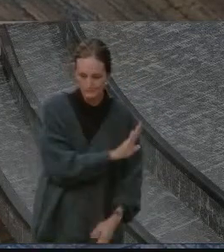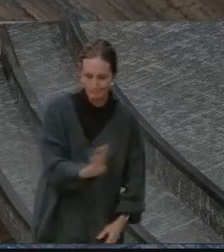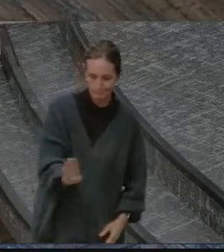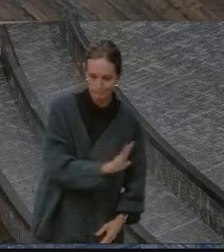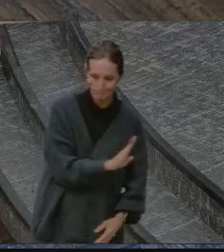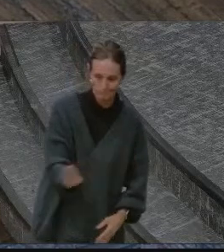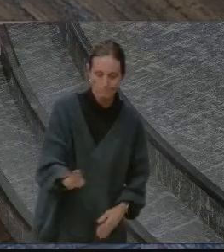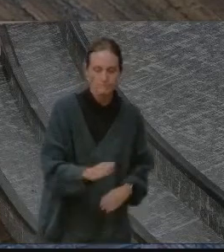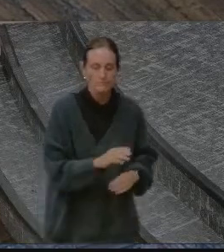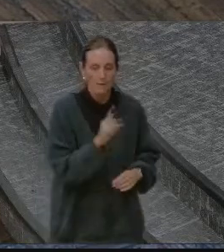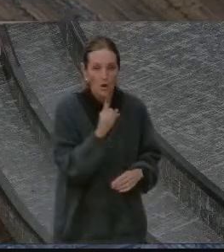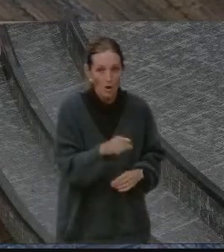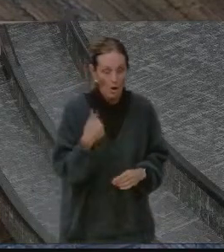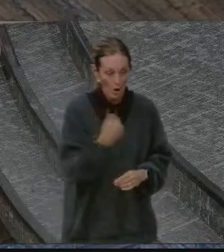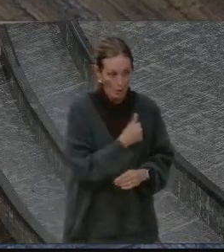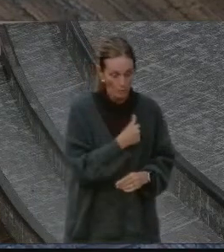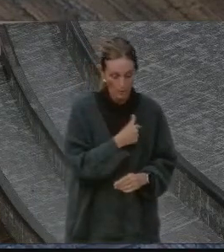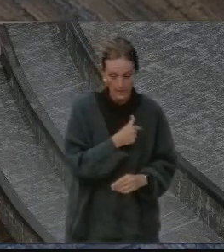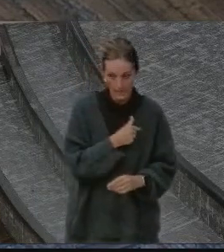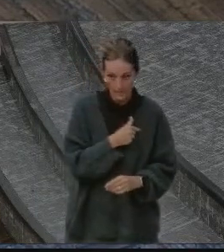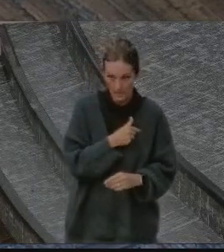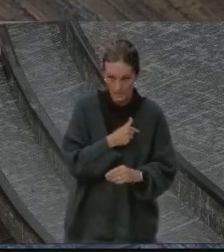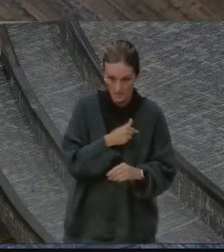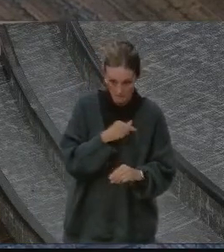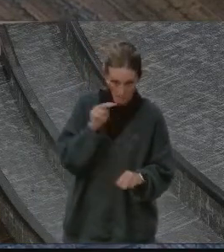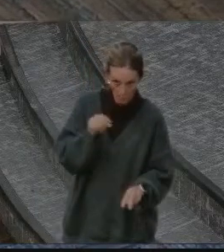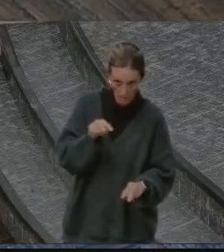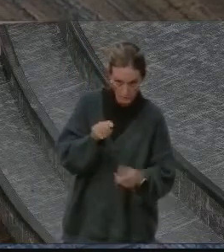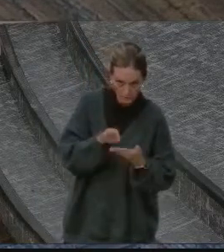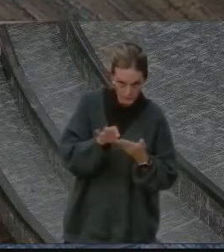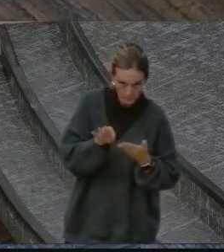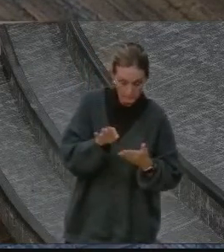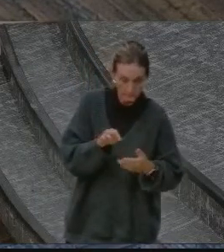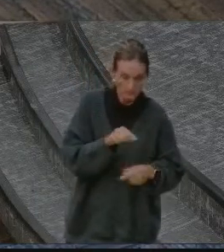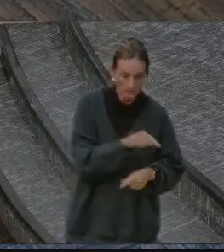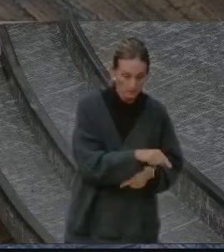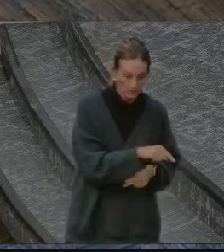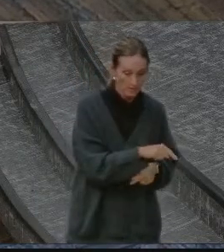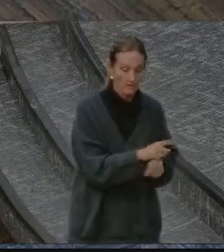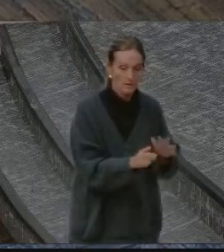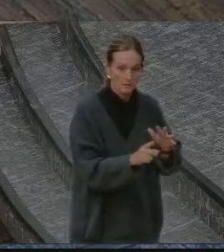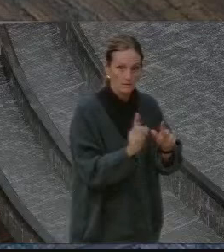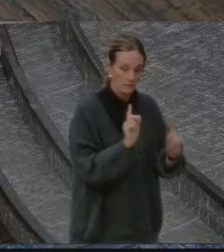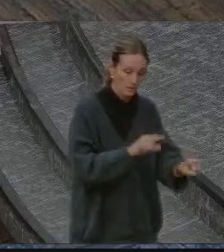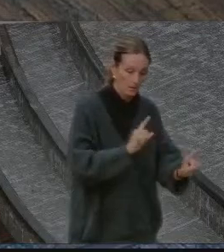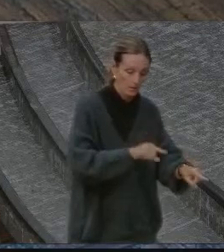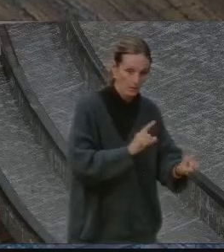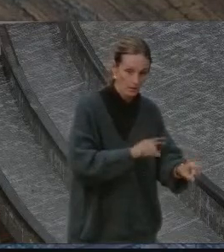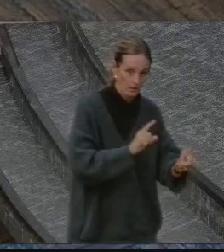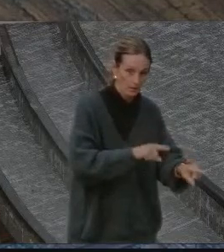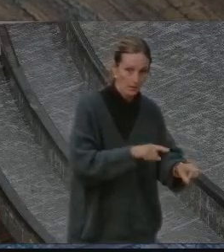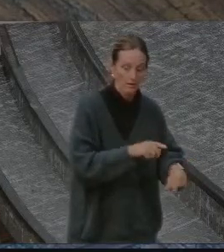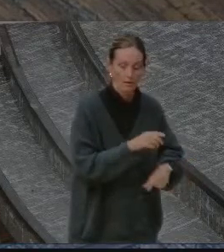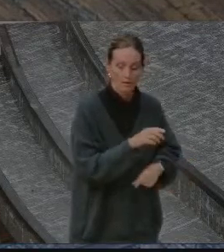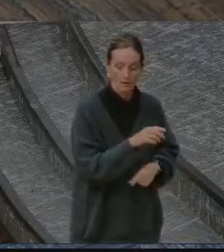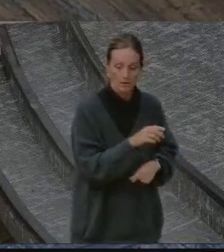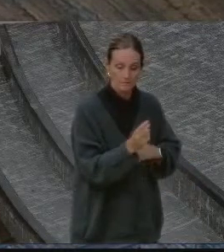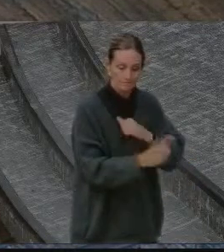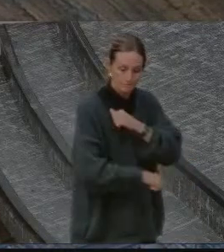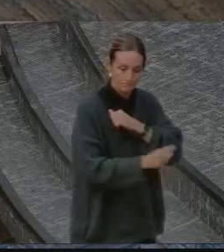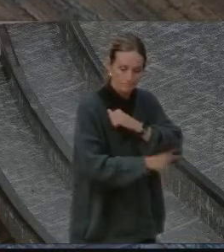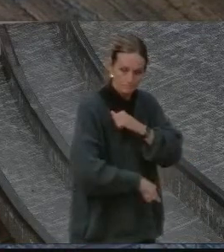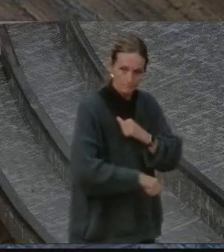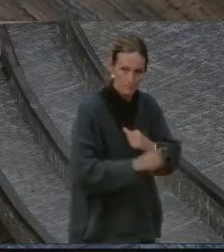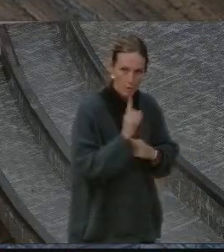we tracking the disparities in referrals to juvenile court from our school system? To